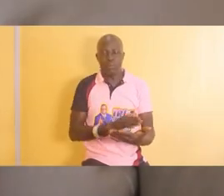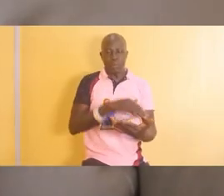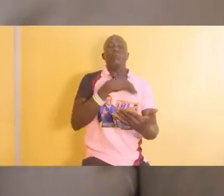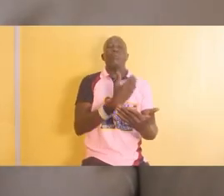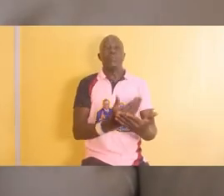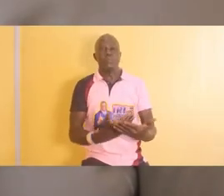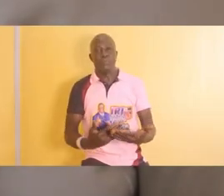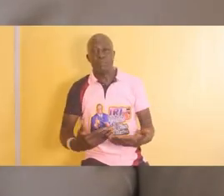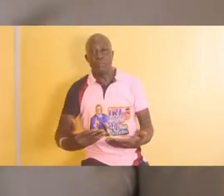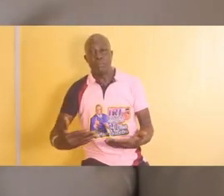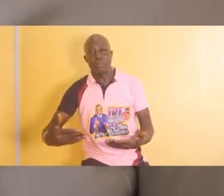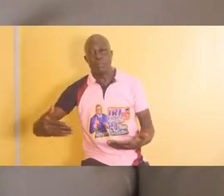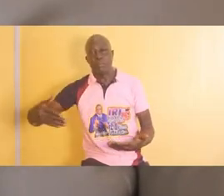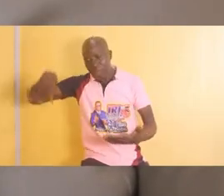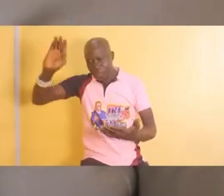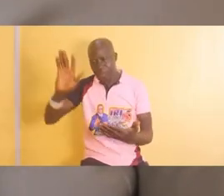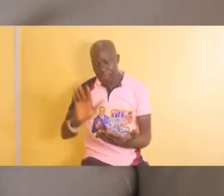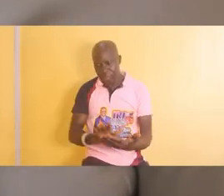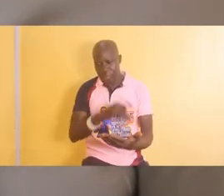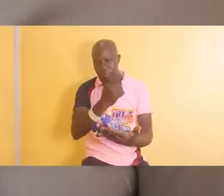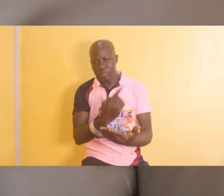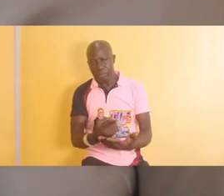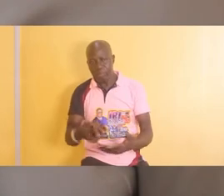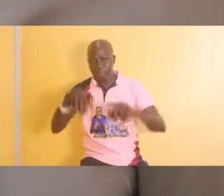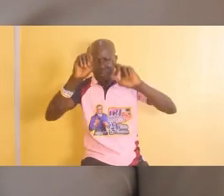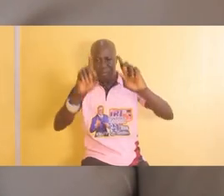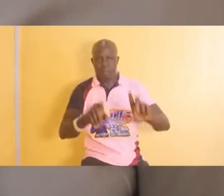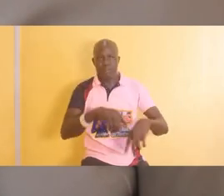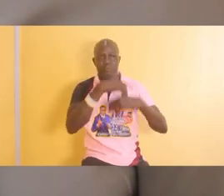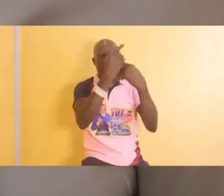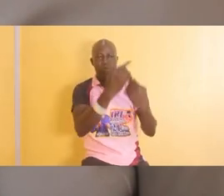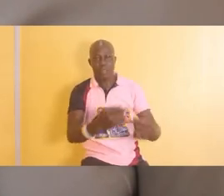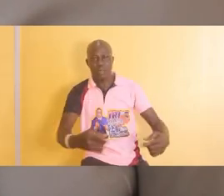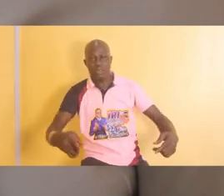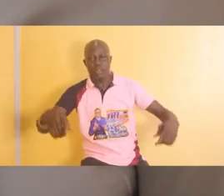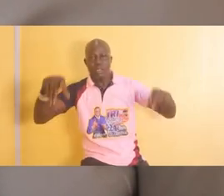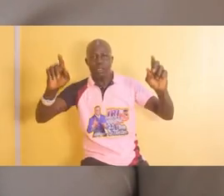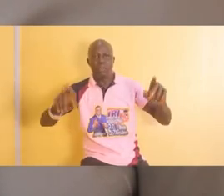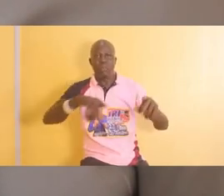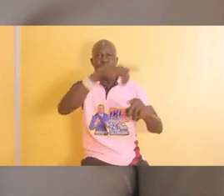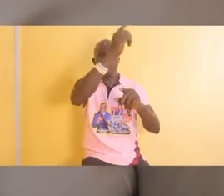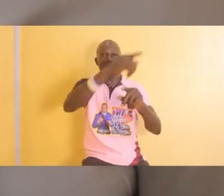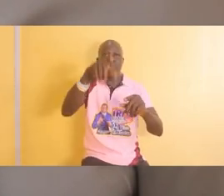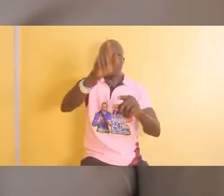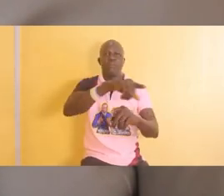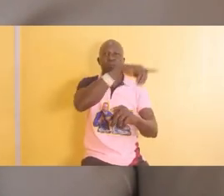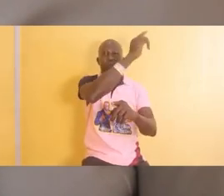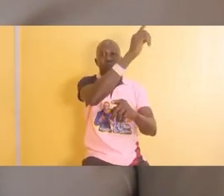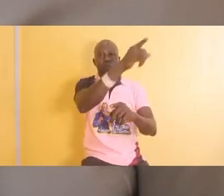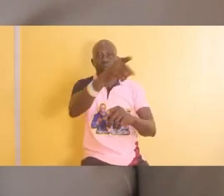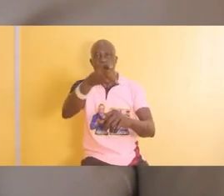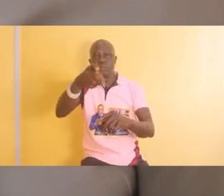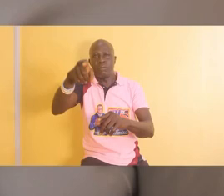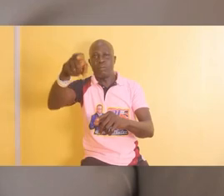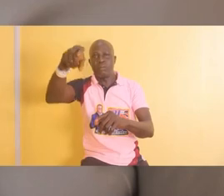mo ń kọrin. Mo tọ́ka sí káfáré èmi